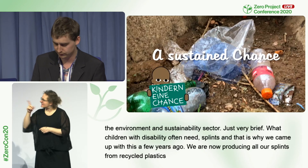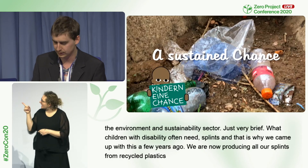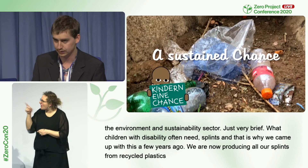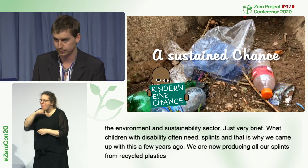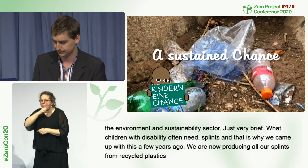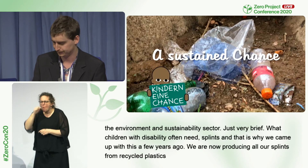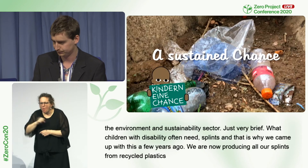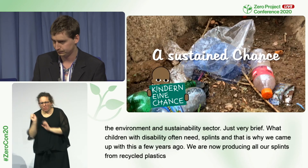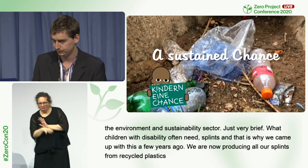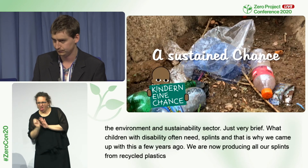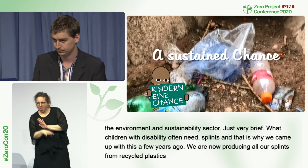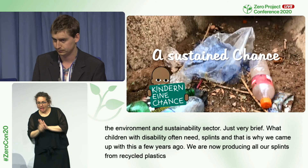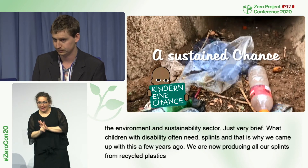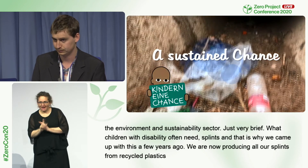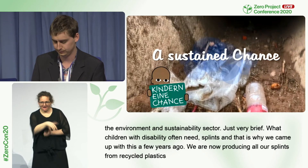short video.